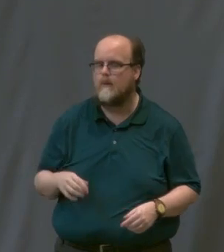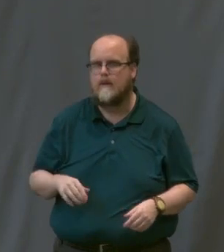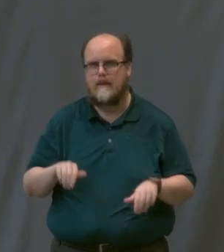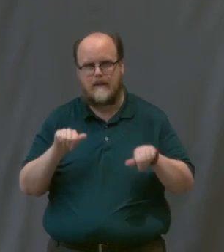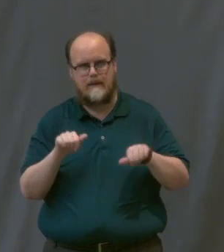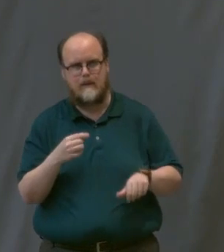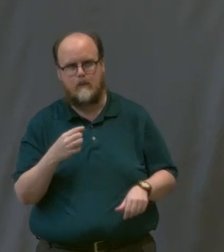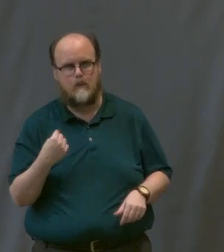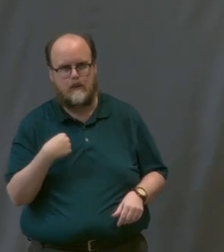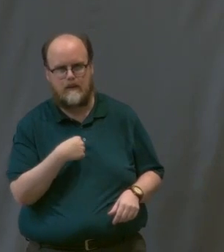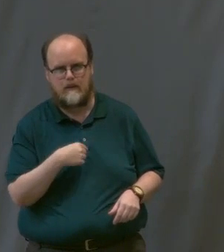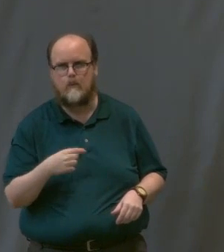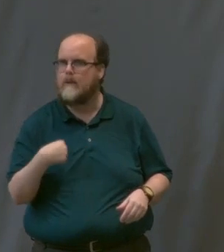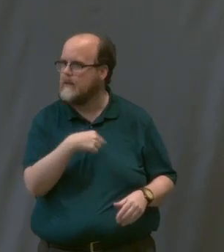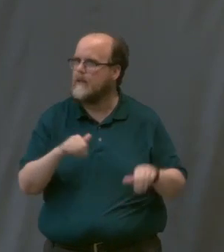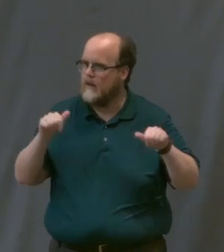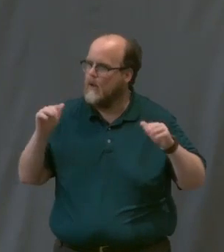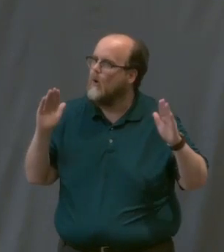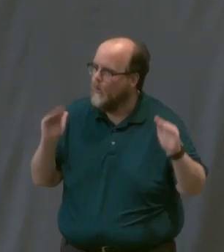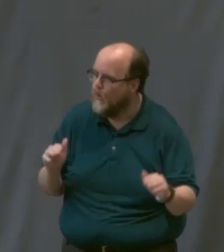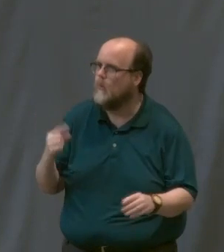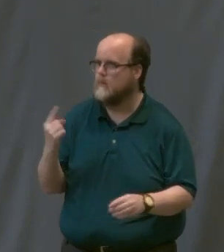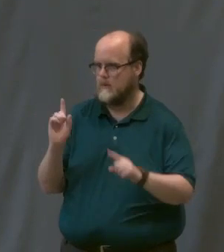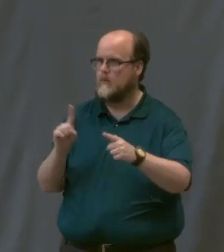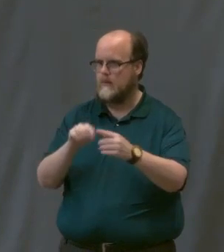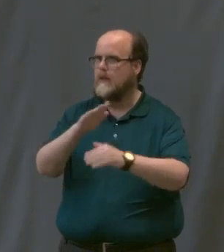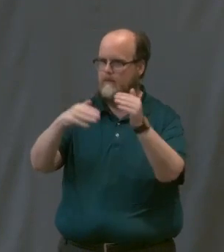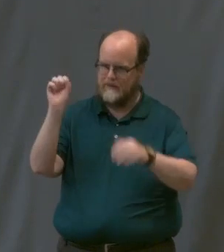know. We can hope someone goes to heaven, yes.